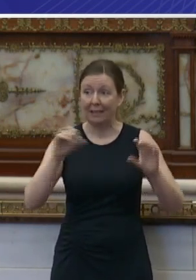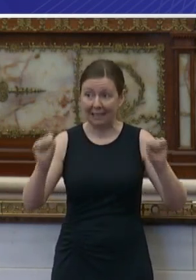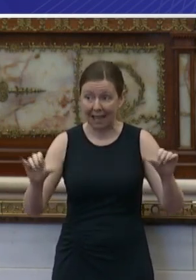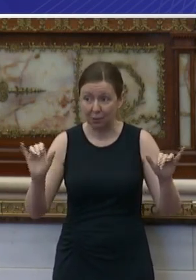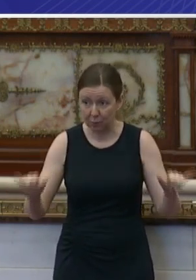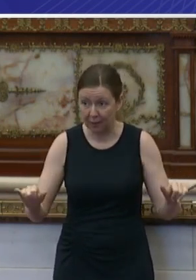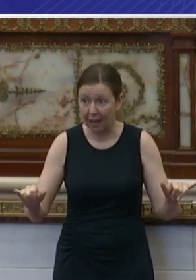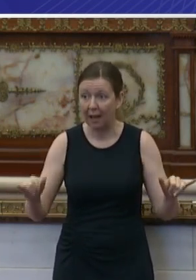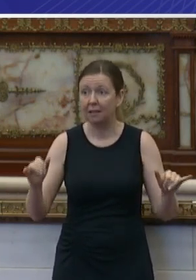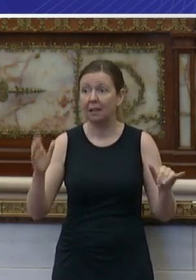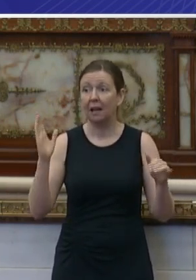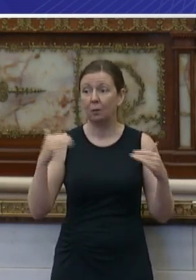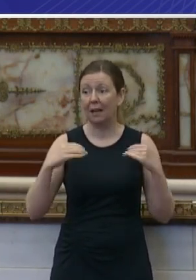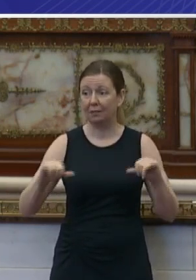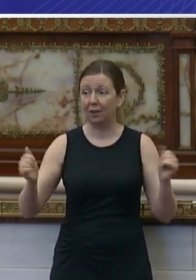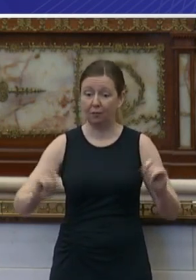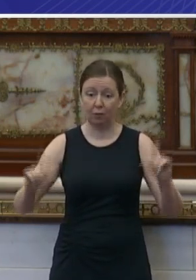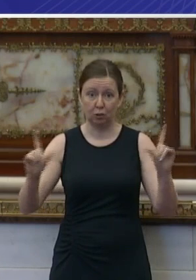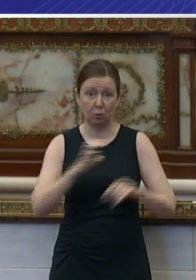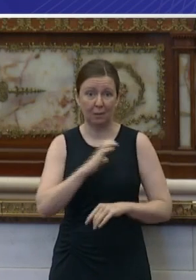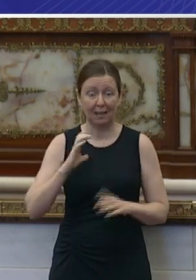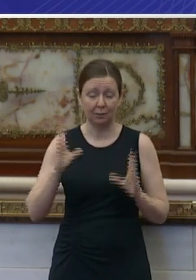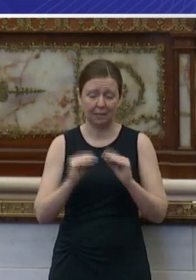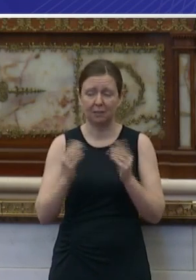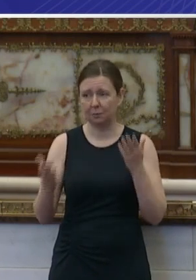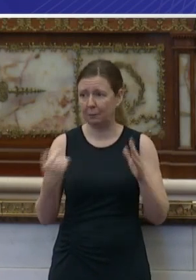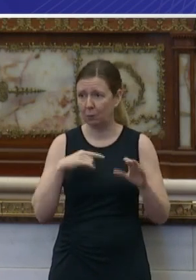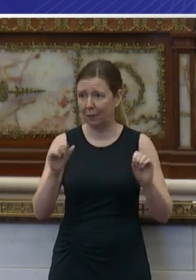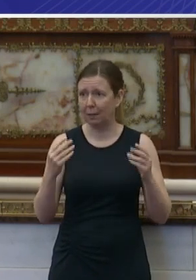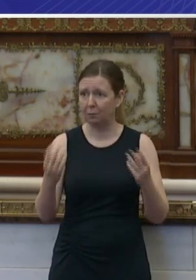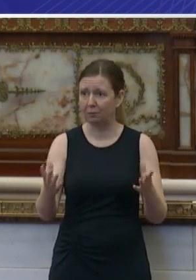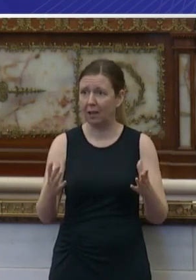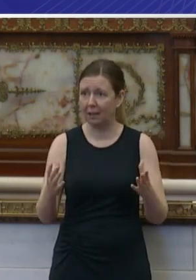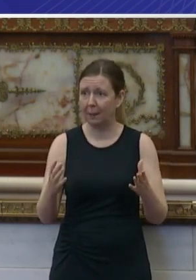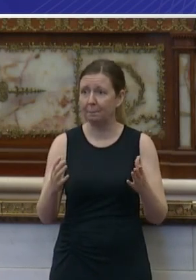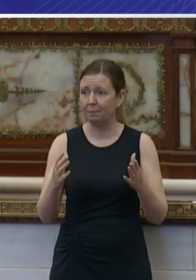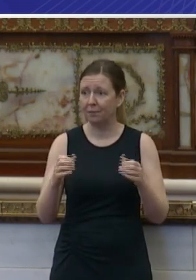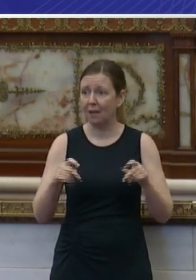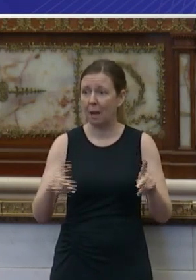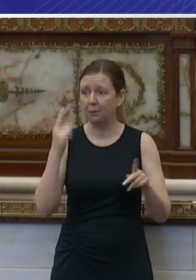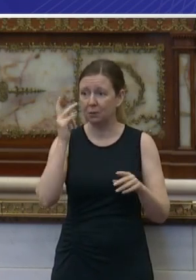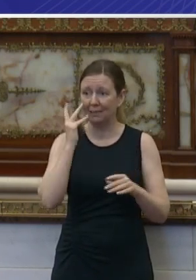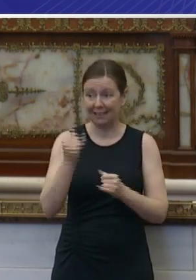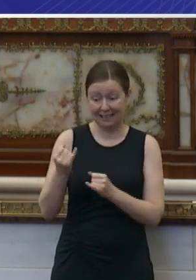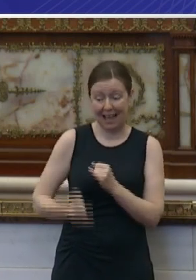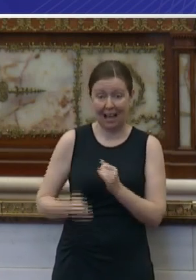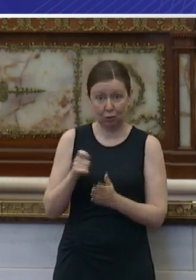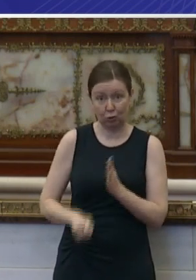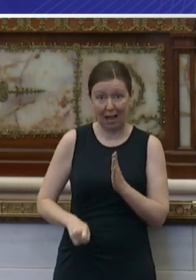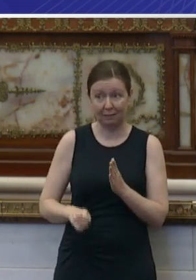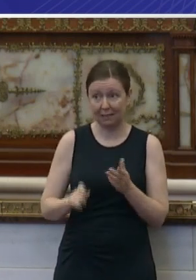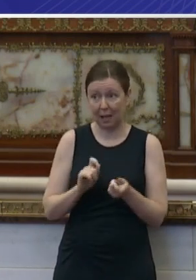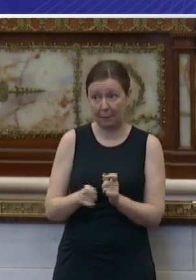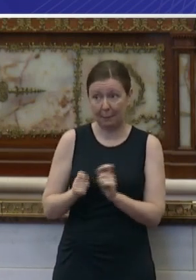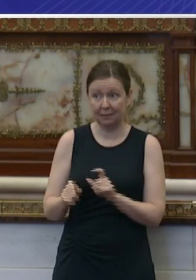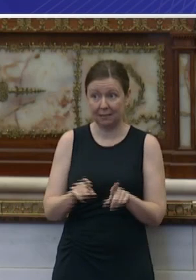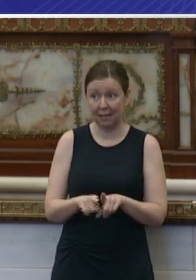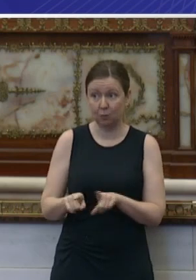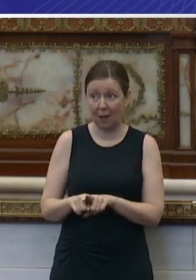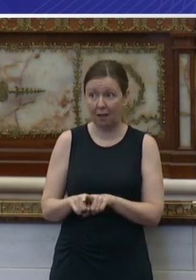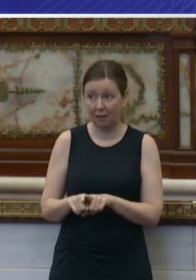like we've had in other virtual council sessions, that could provide the public the opportunity to see the last draft amendments, as well